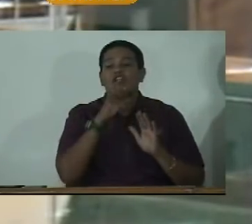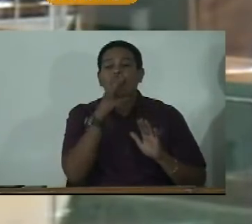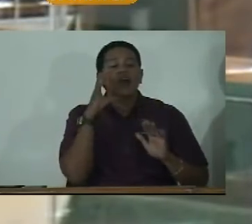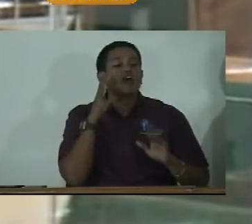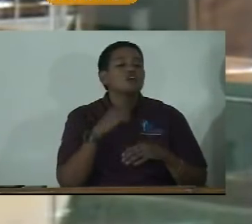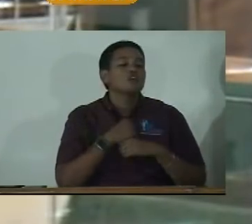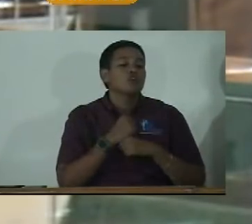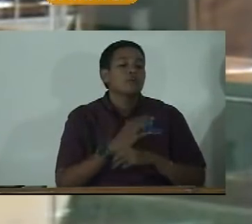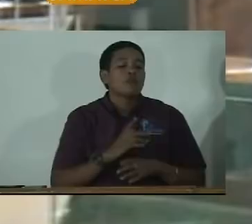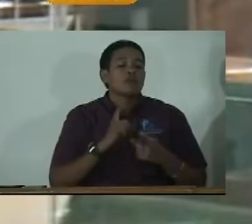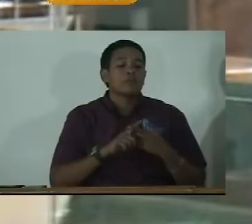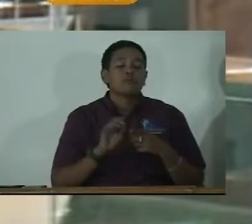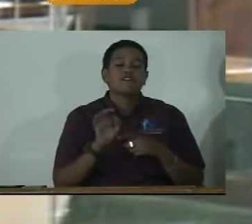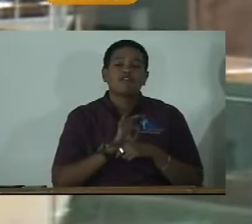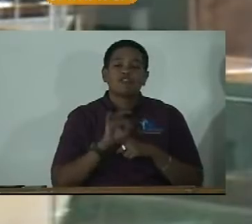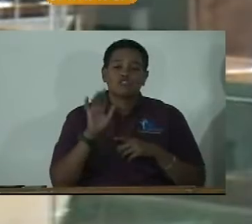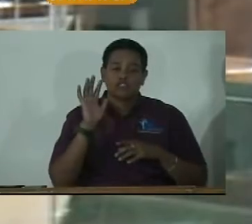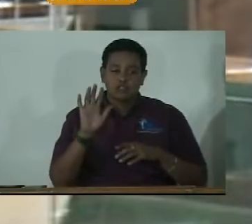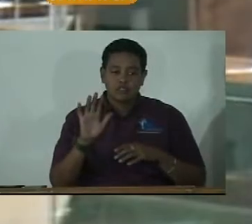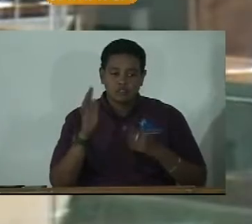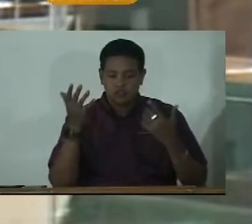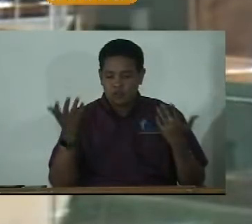produce and functions.